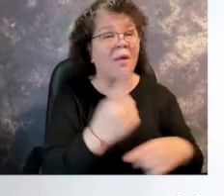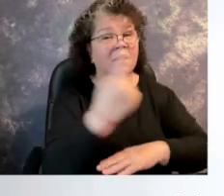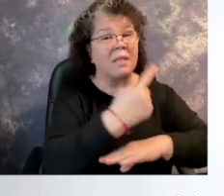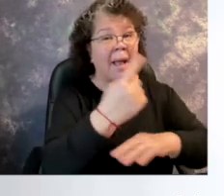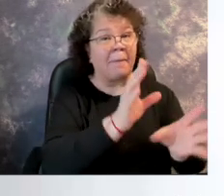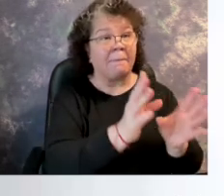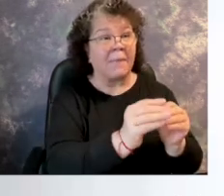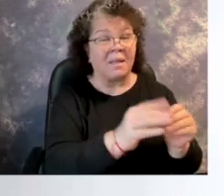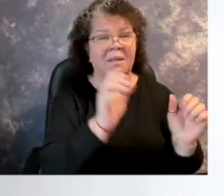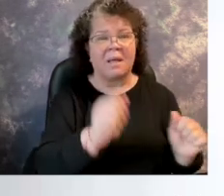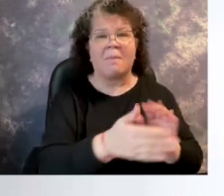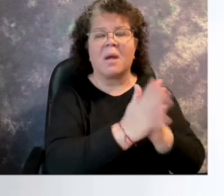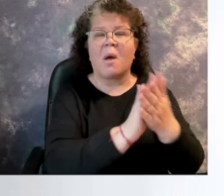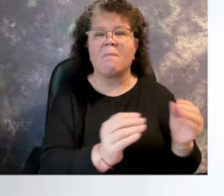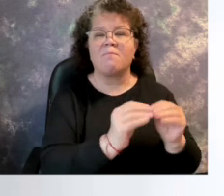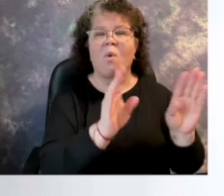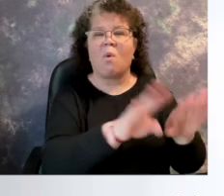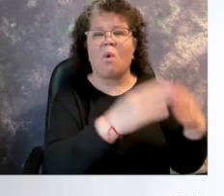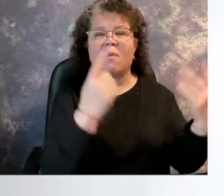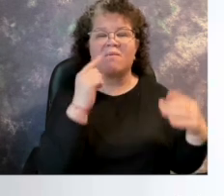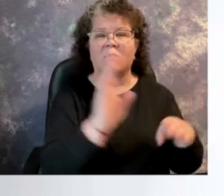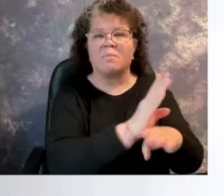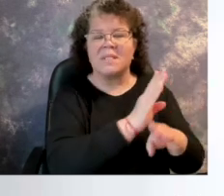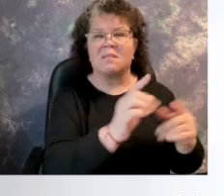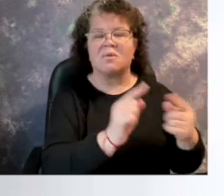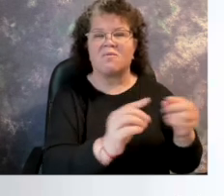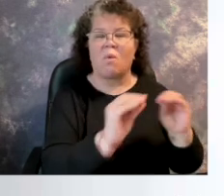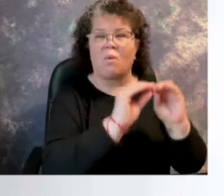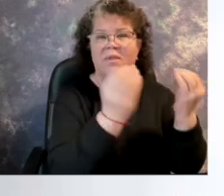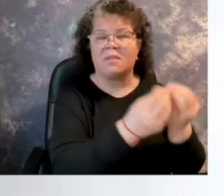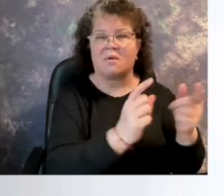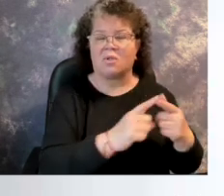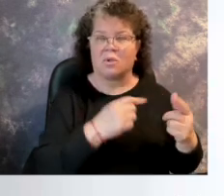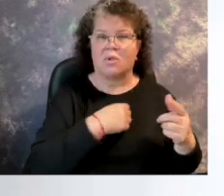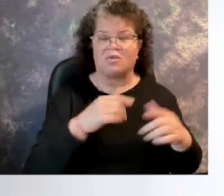that evening community meetings can be a space for individuals and community members.